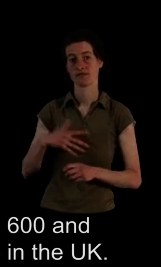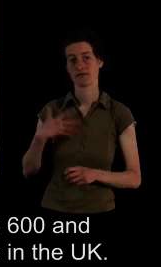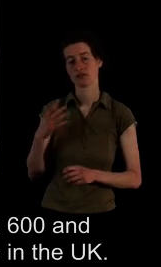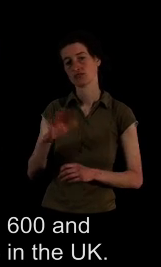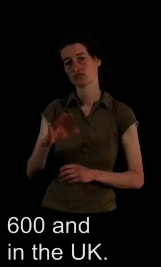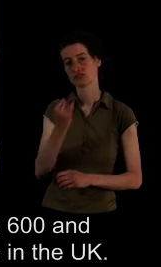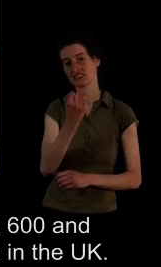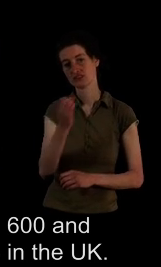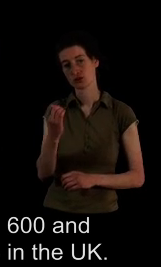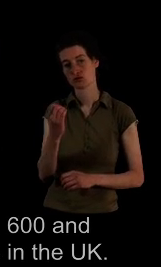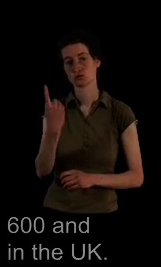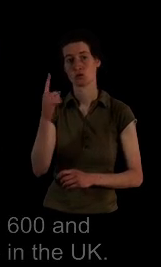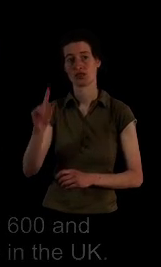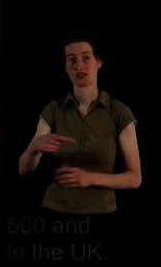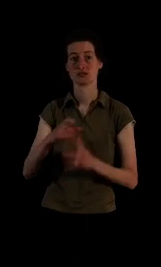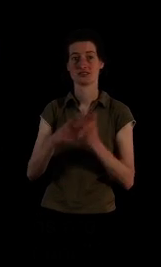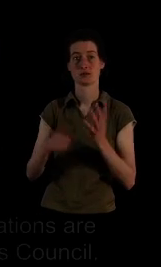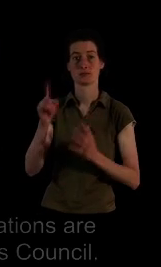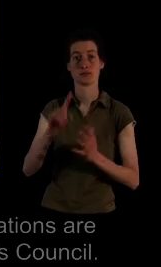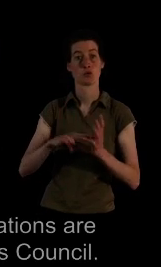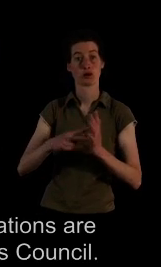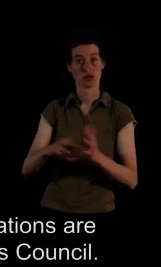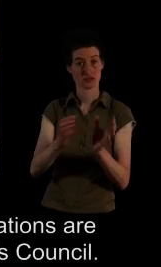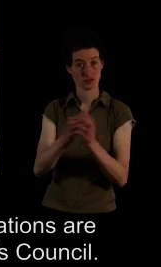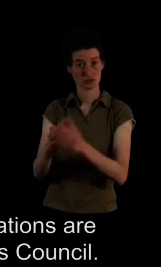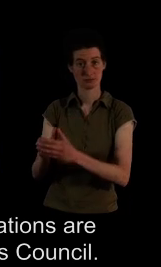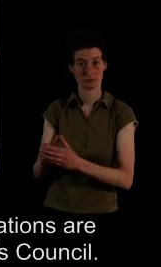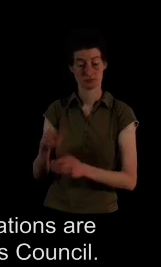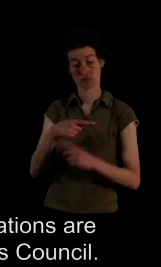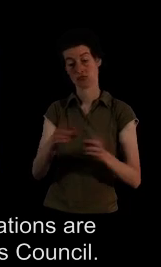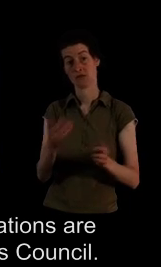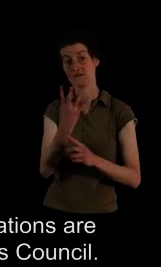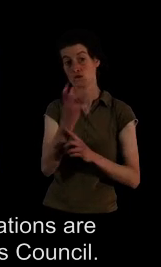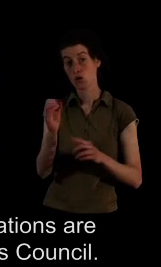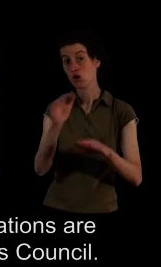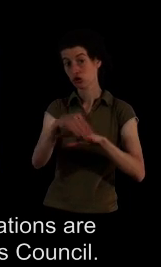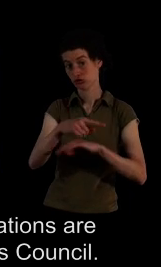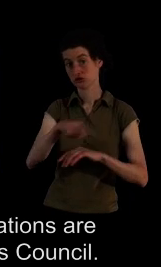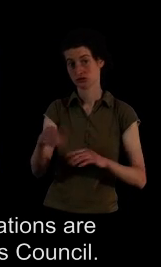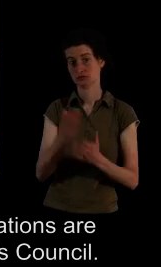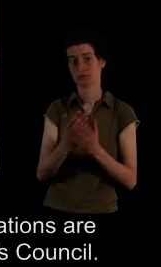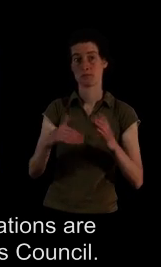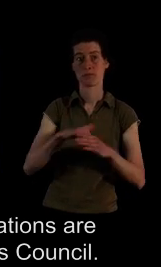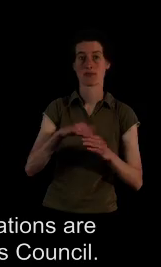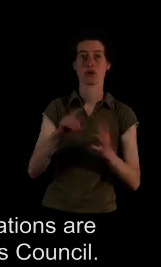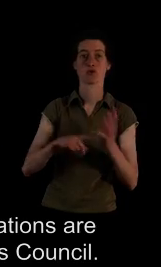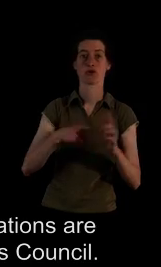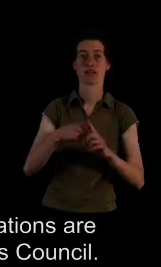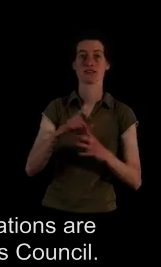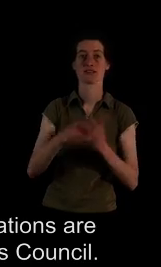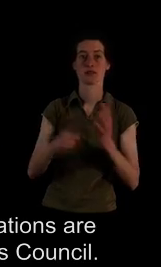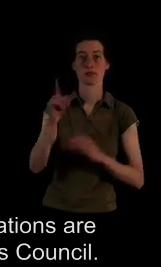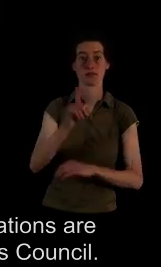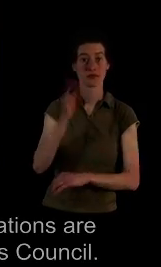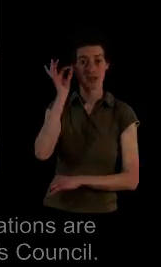disabled people's organisations in the UK. Over 400 disabled people's organisations are members of the UK Disabled